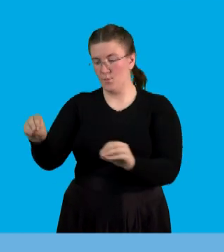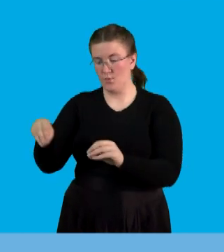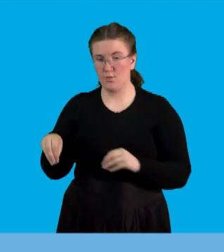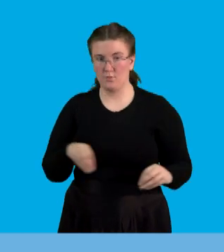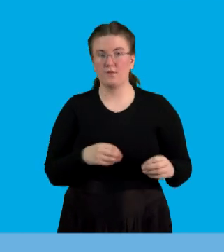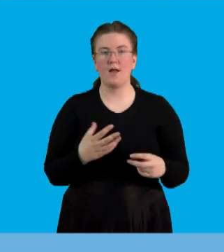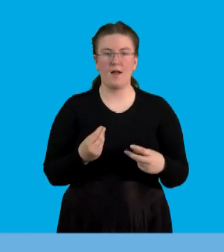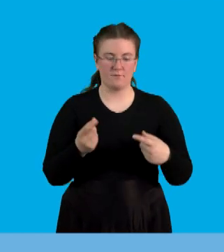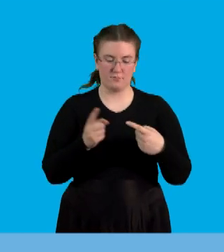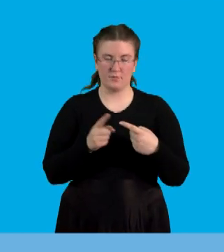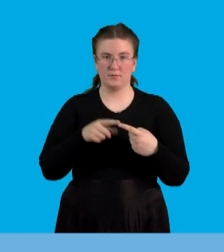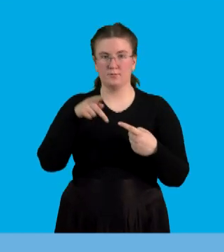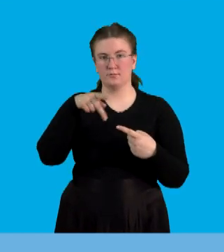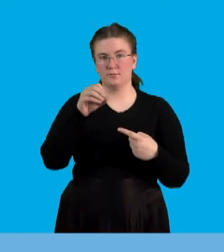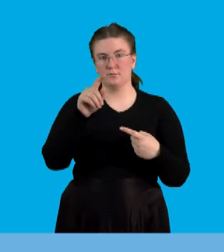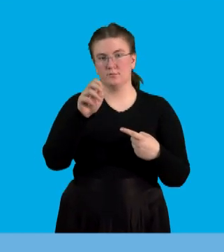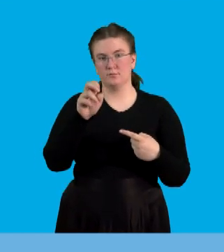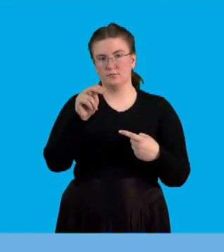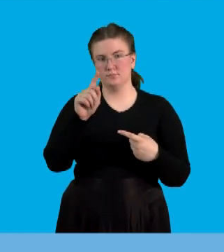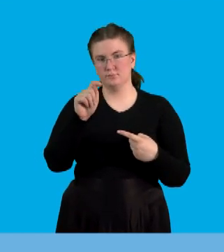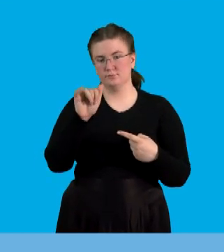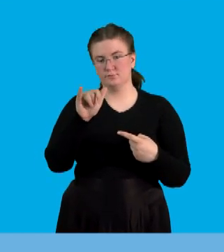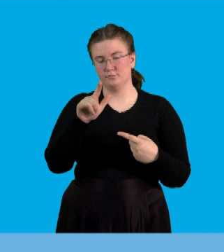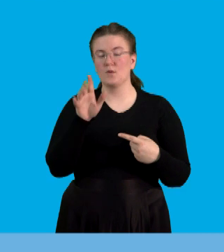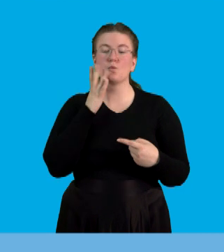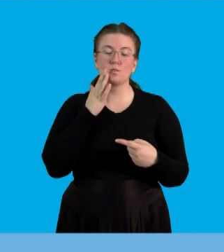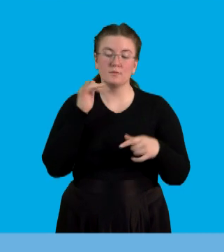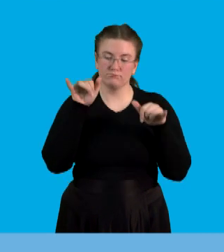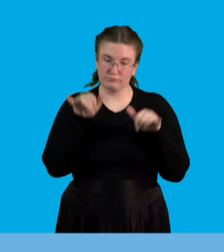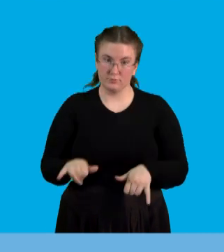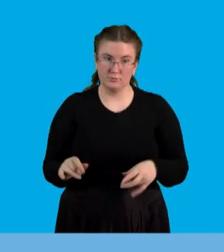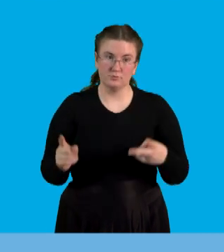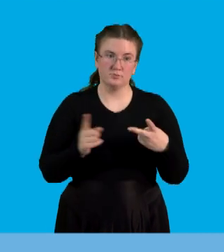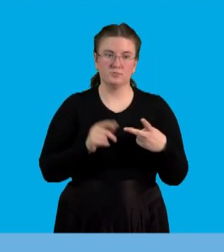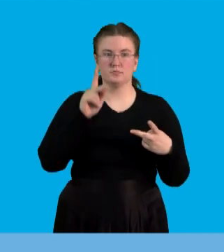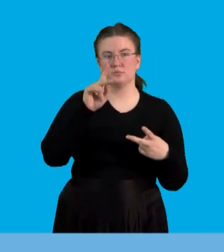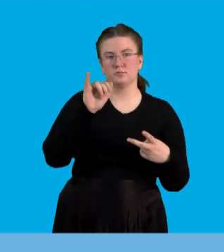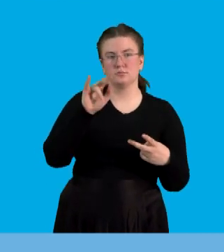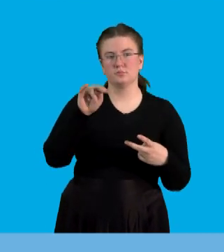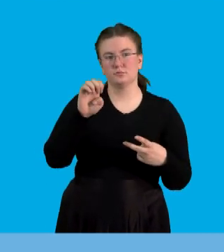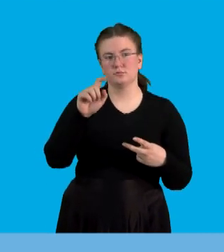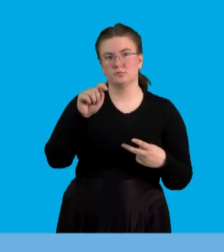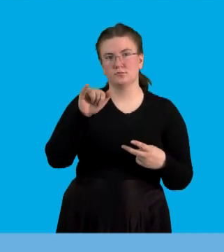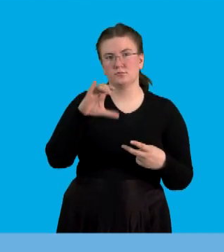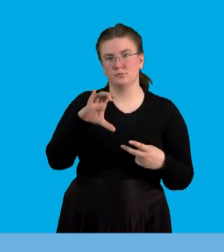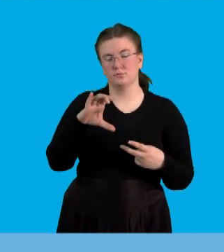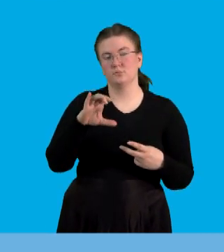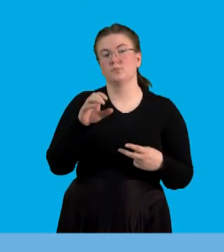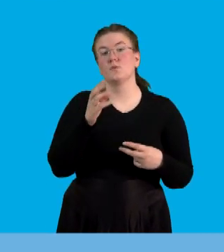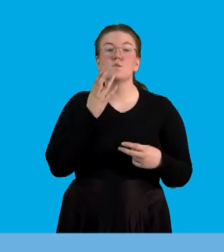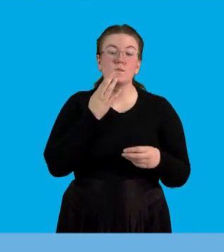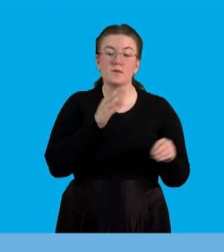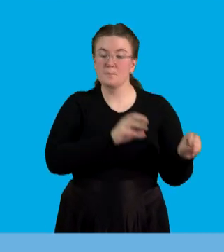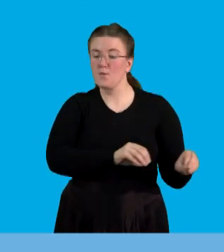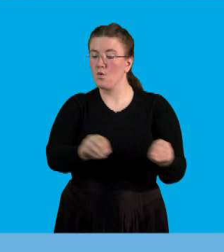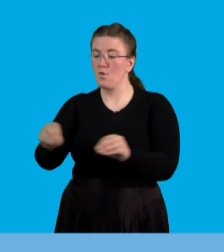energy. Potential energy when it is stationary, and then kinetic energy when the object, or in this case, when an electron is in motion, it